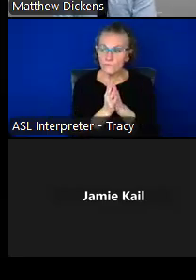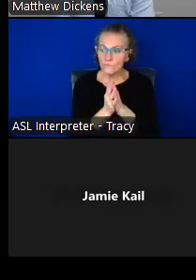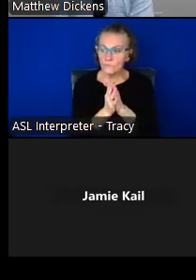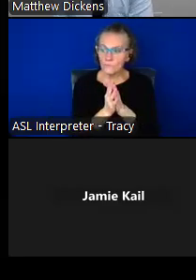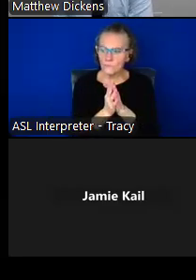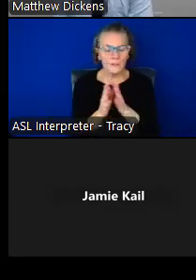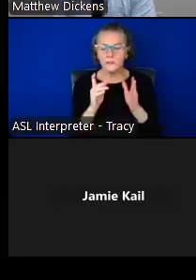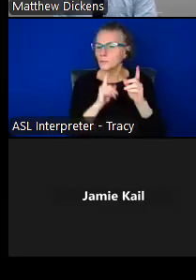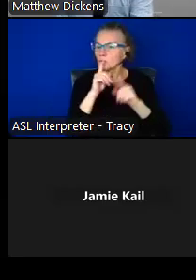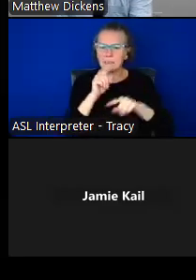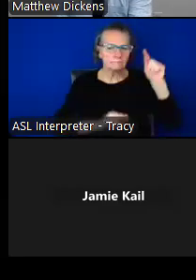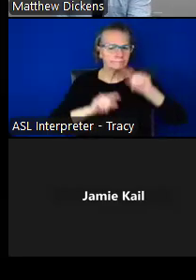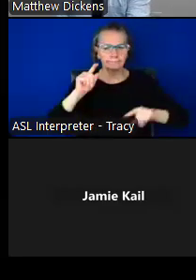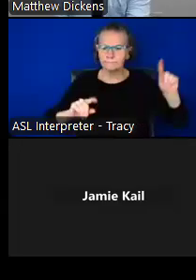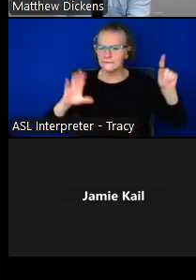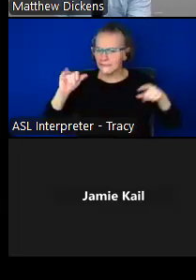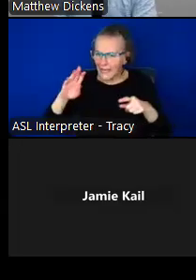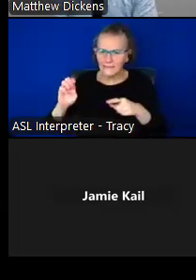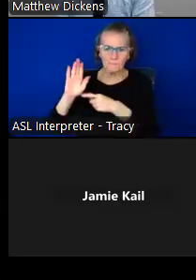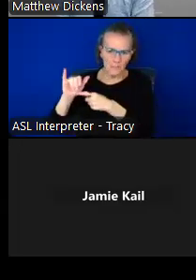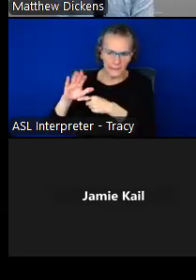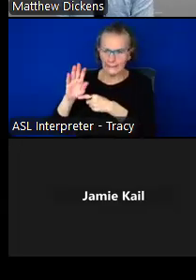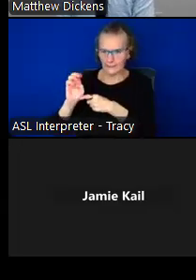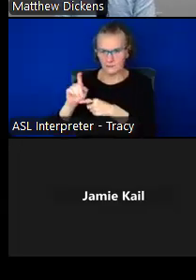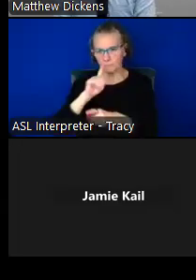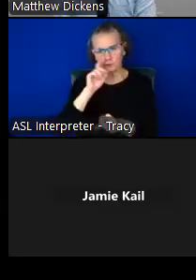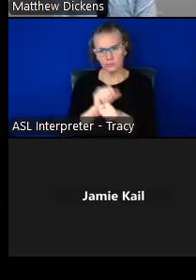It is very case by case basis in those situations.